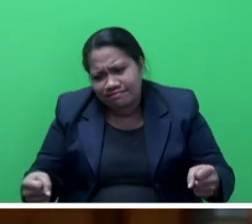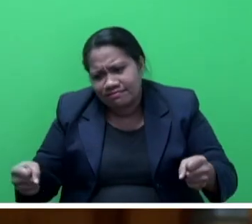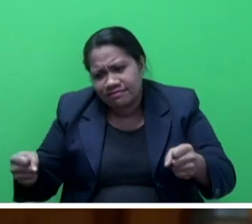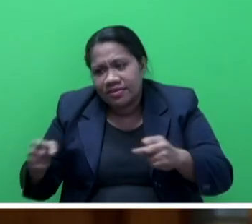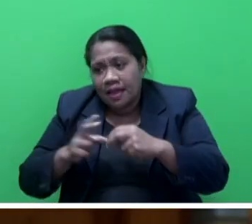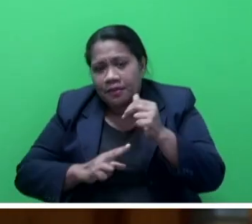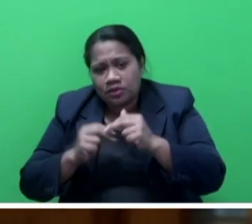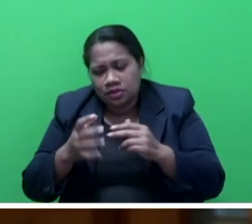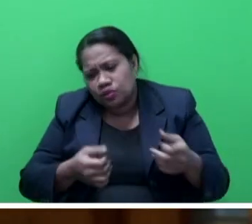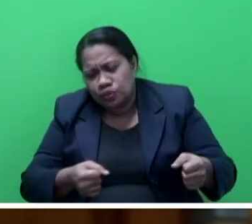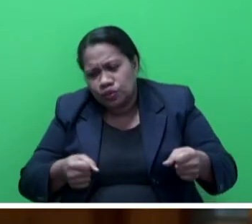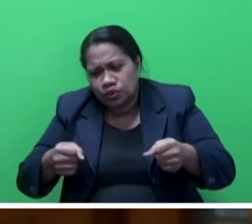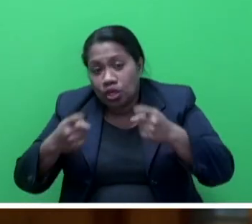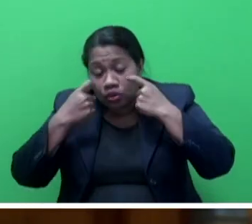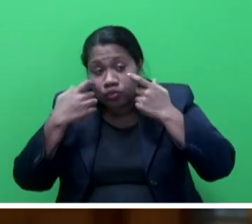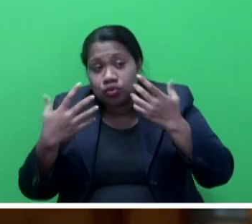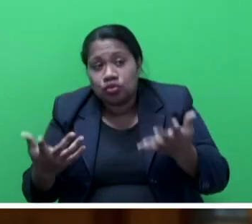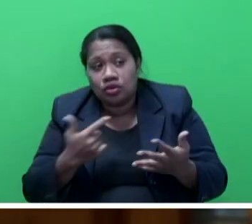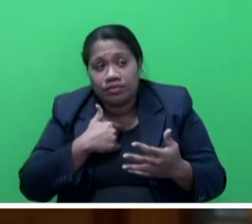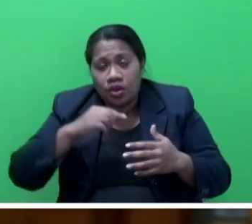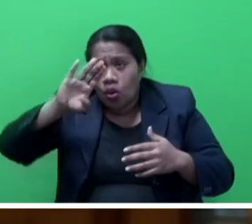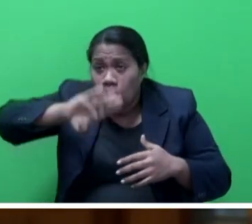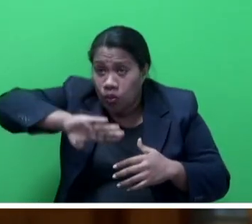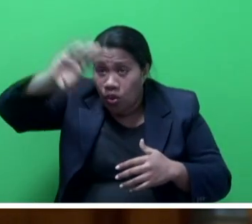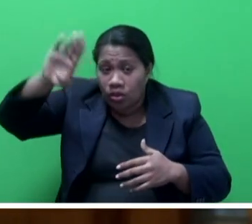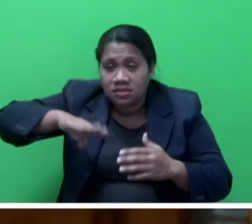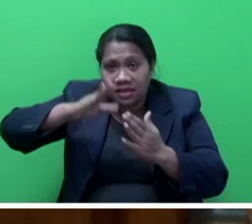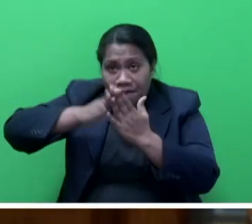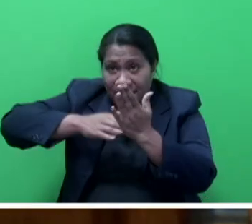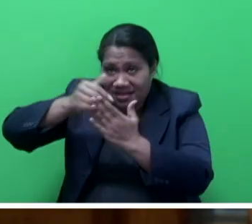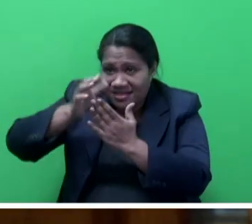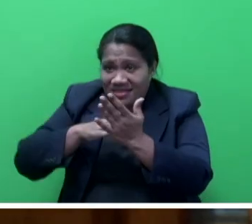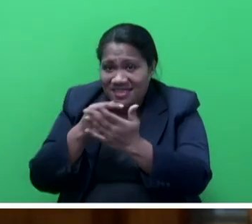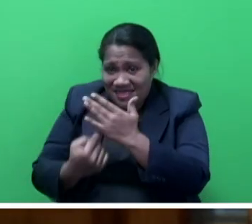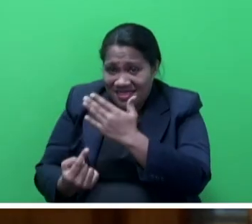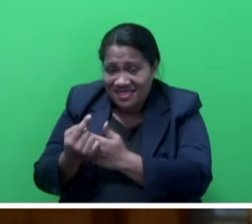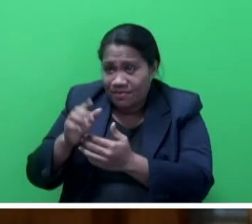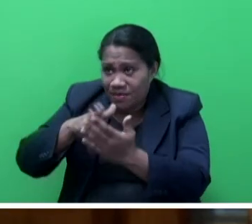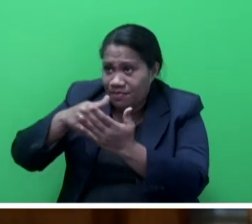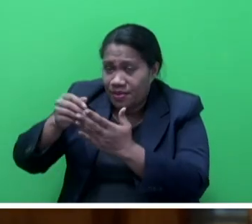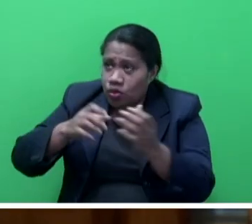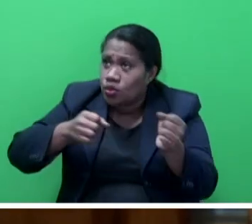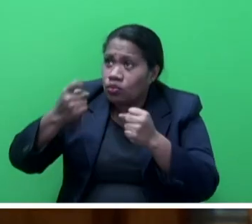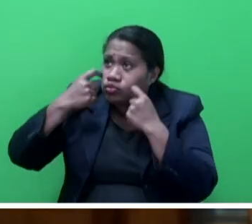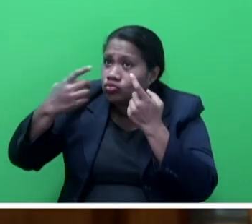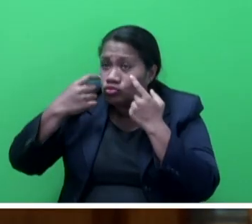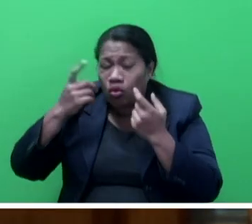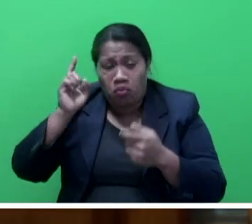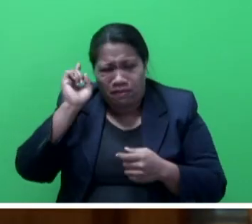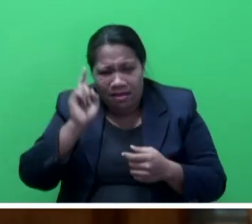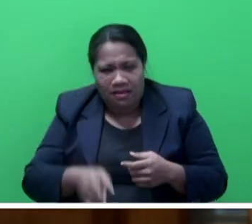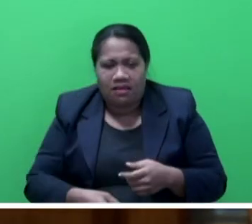damaged desks were. They showed me the walls where the paintings were held. Now, that is the impact these natural disasters have on our